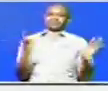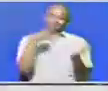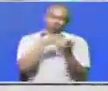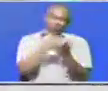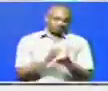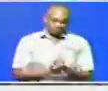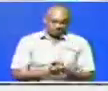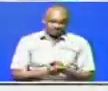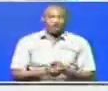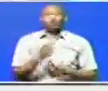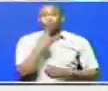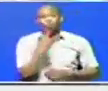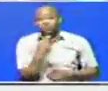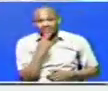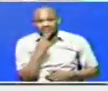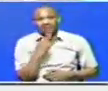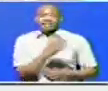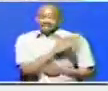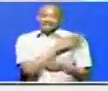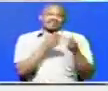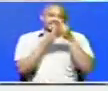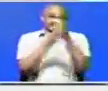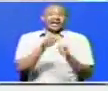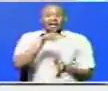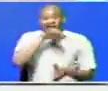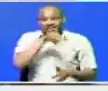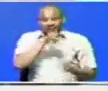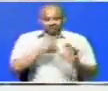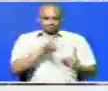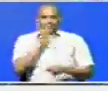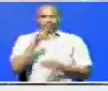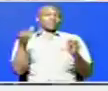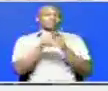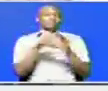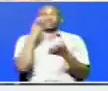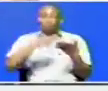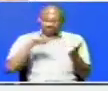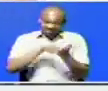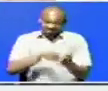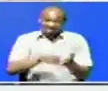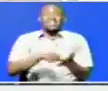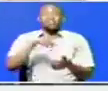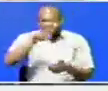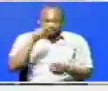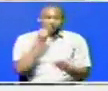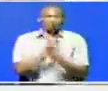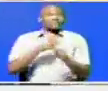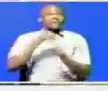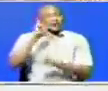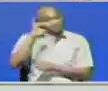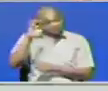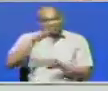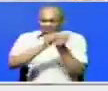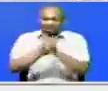poll. On Tuesday, NASA leader Raila Odinga withdrew from the race, insisting that he can only do so after IEBC is